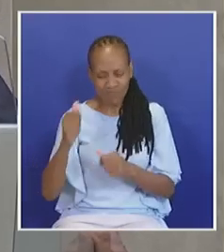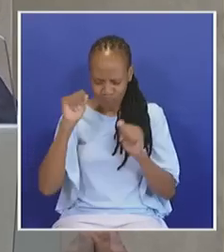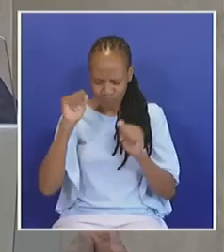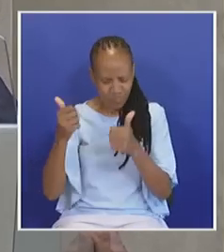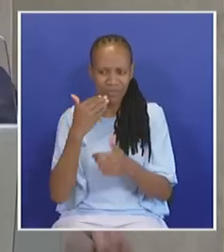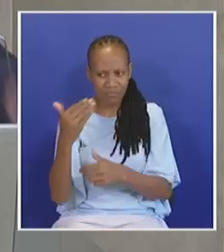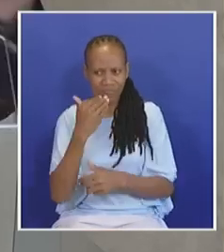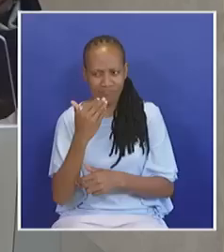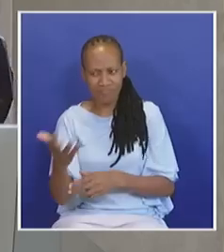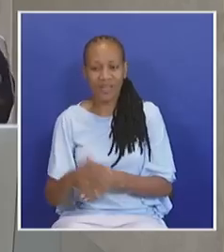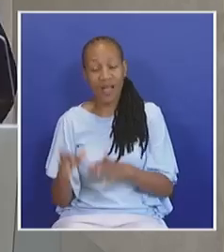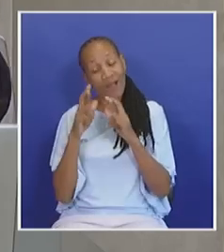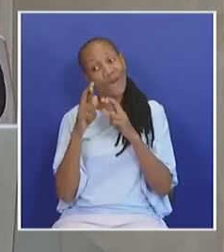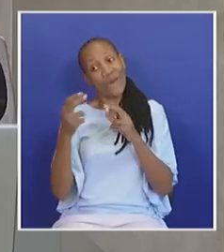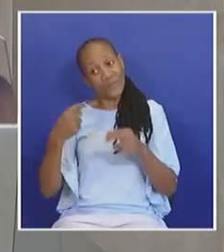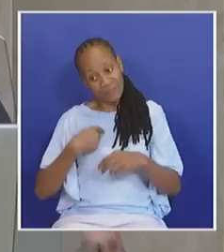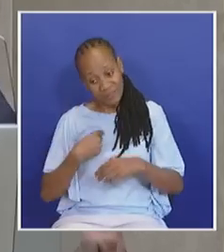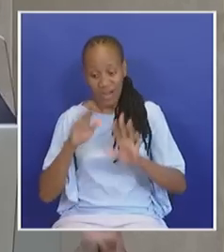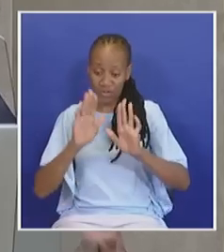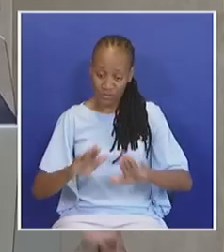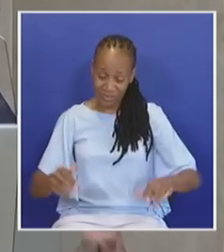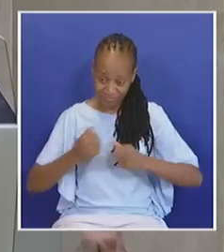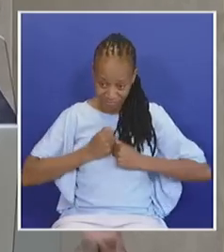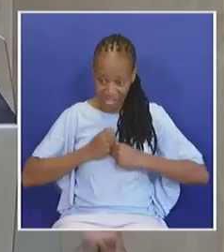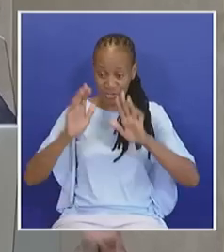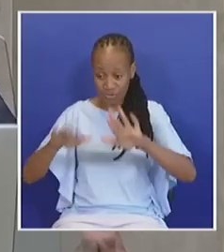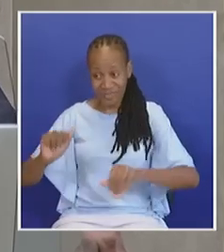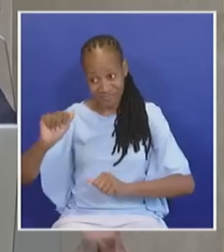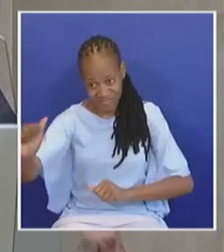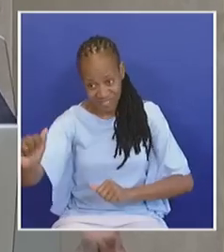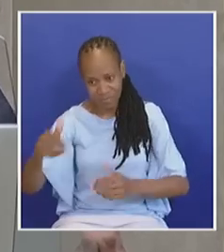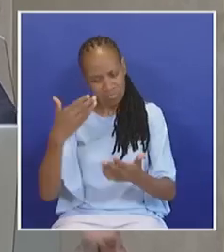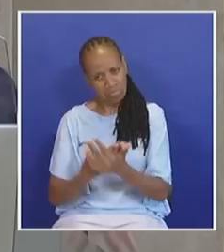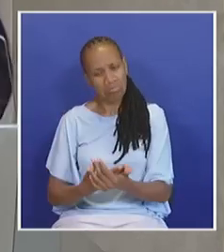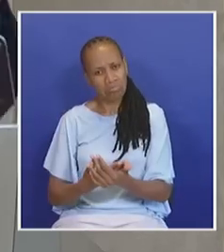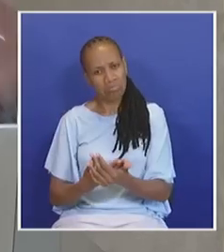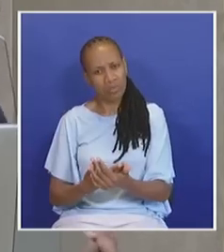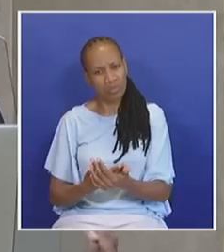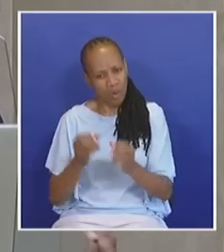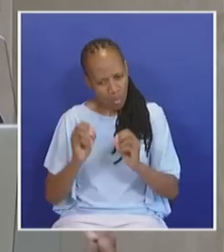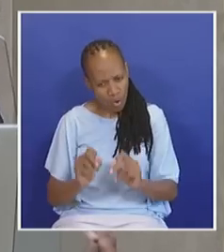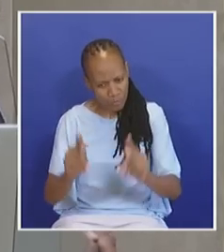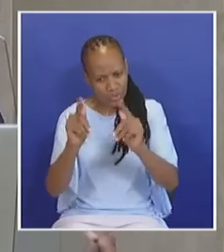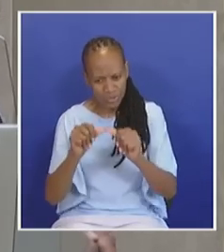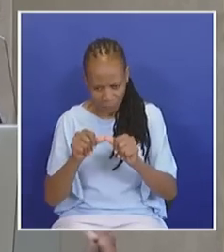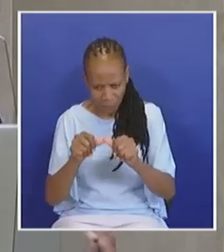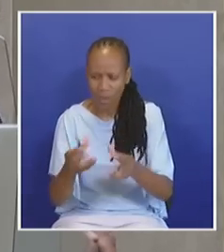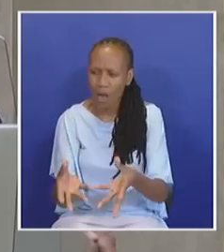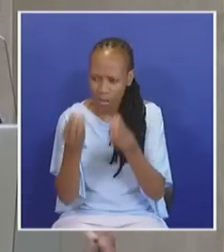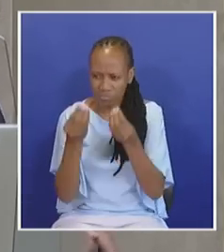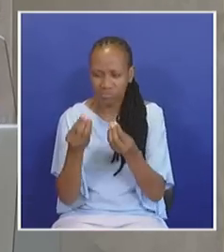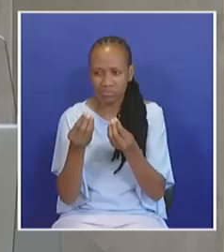hope that together, my children and your children can have a true chance of living in a